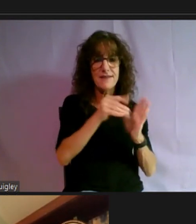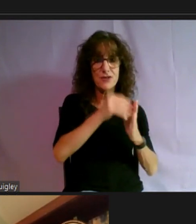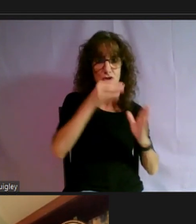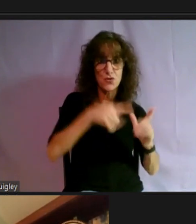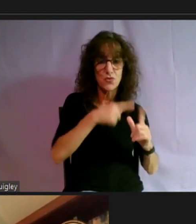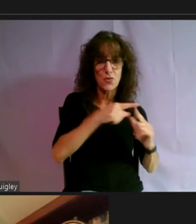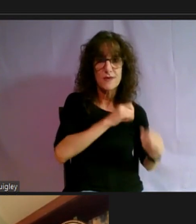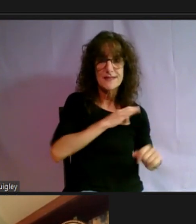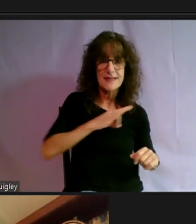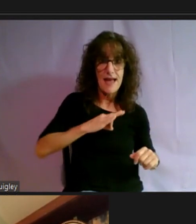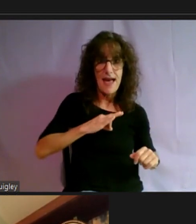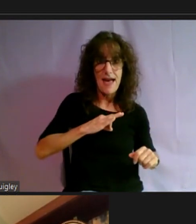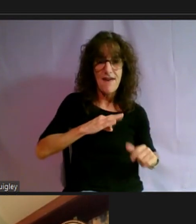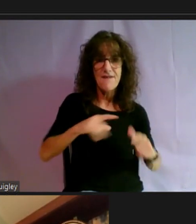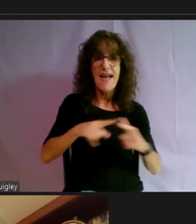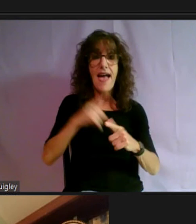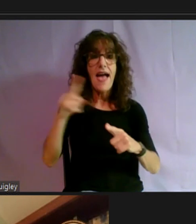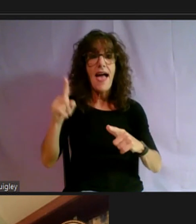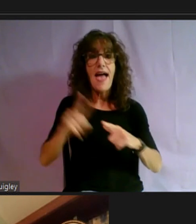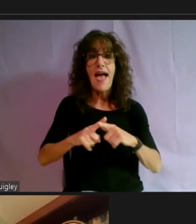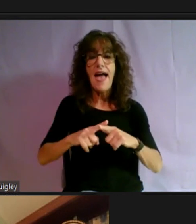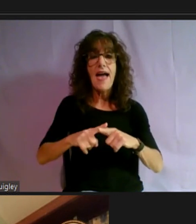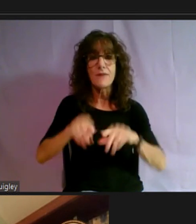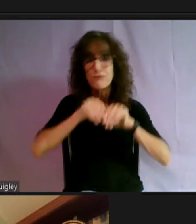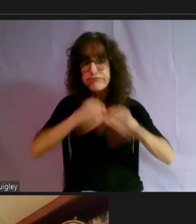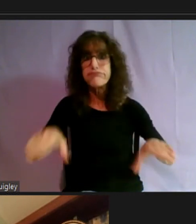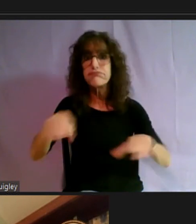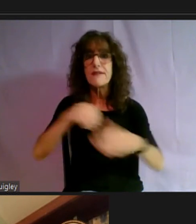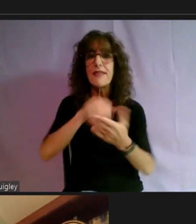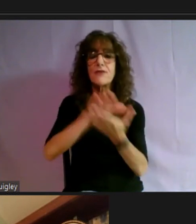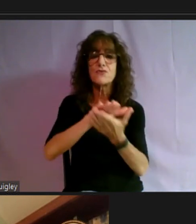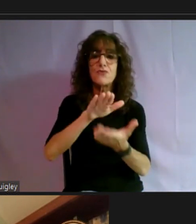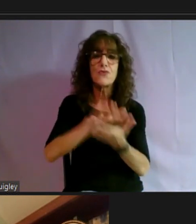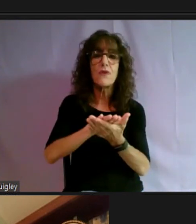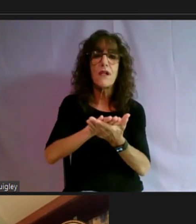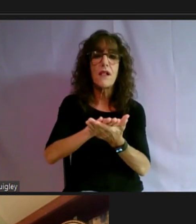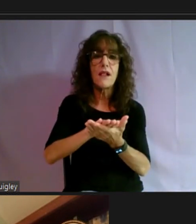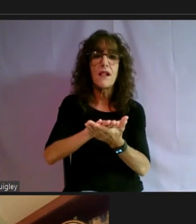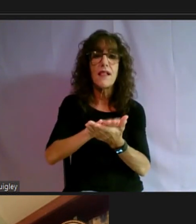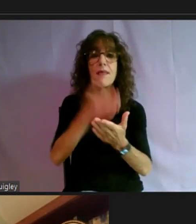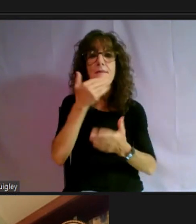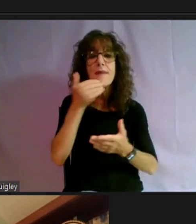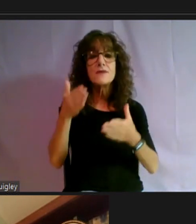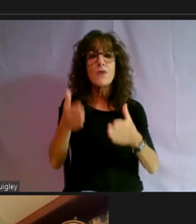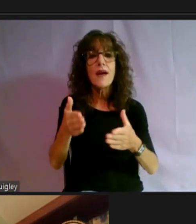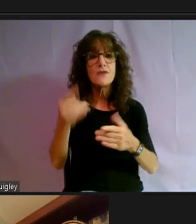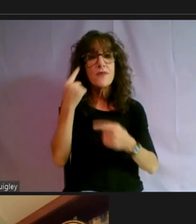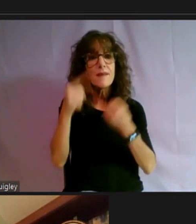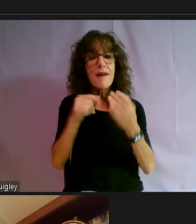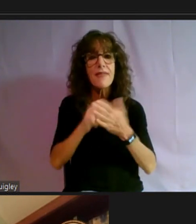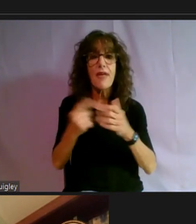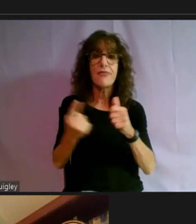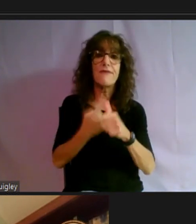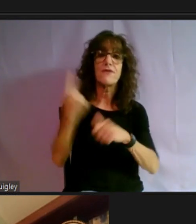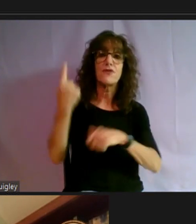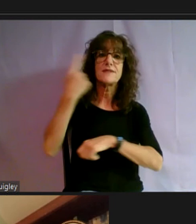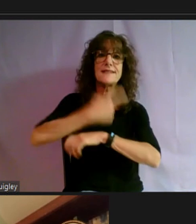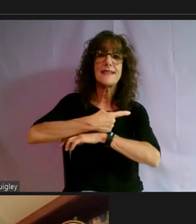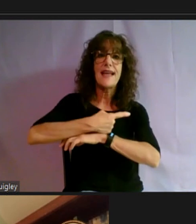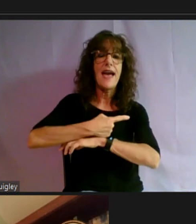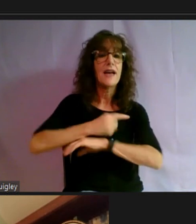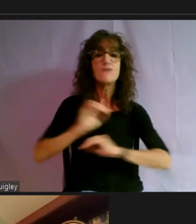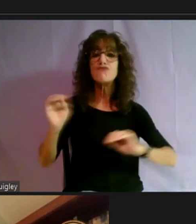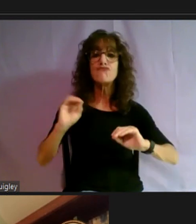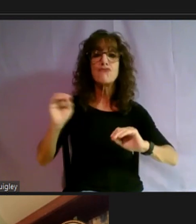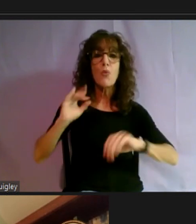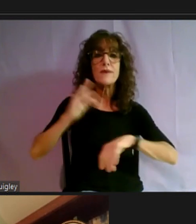staff and an outbreak happening in a school. The best way to think of this is on day one, nobody's been in